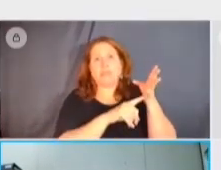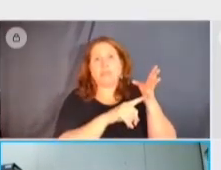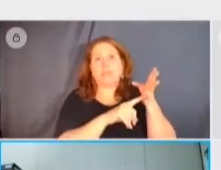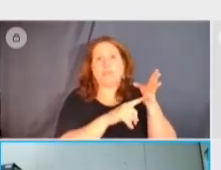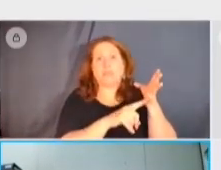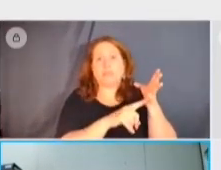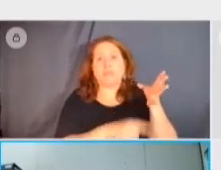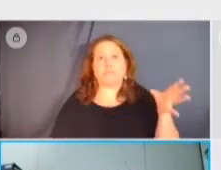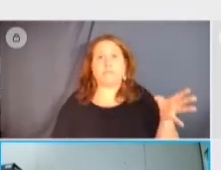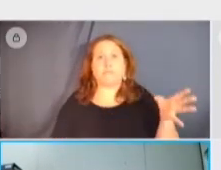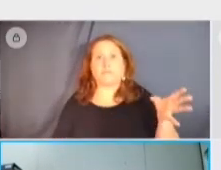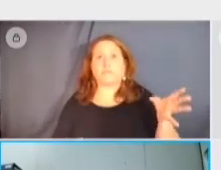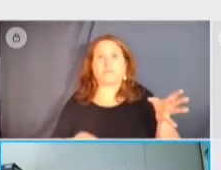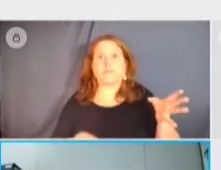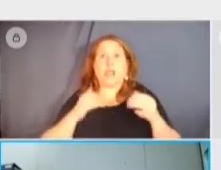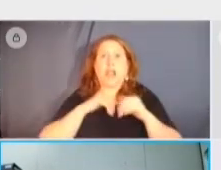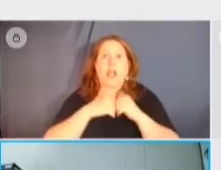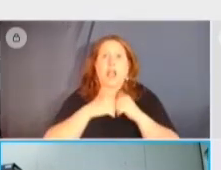process to that which